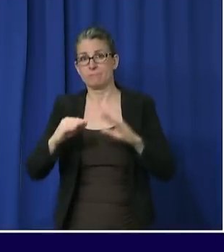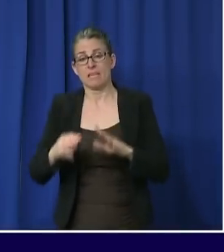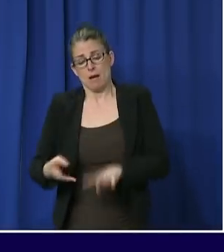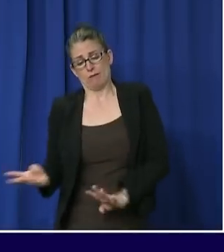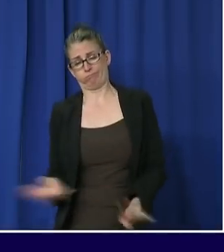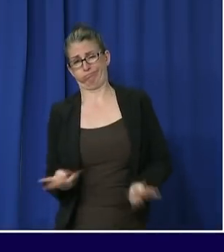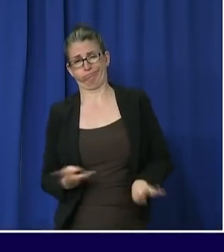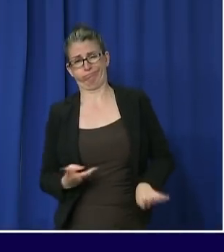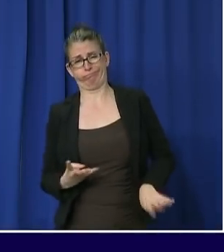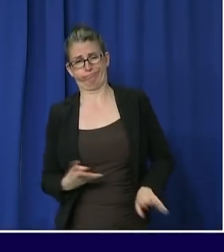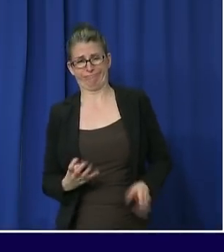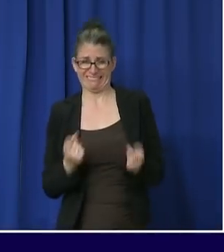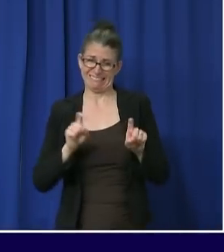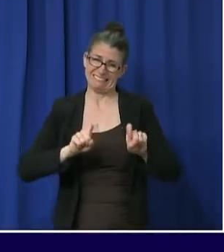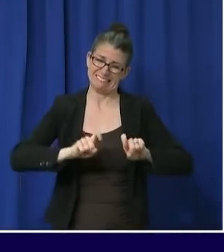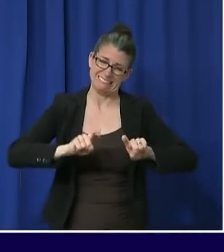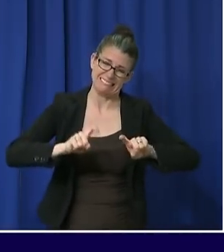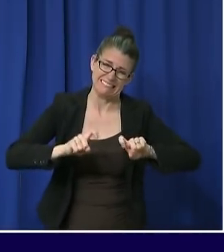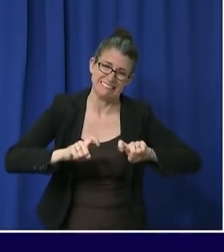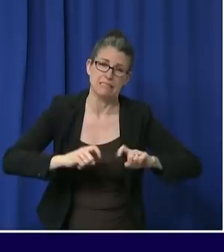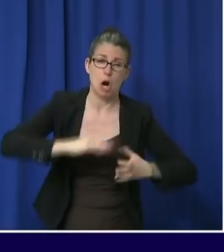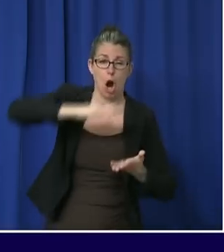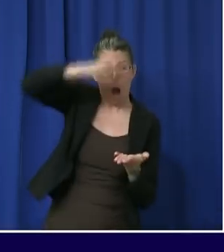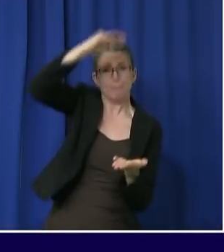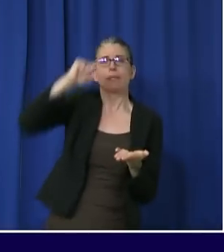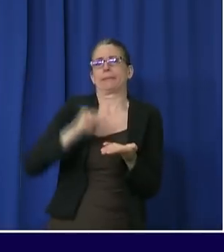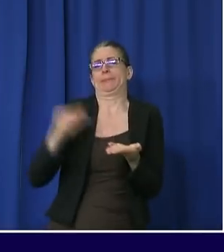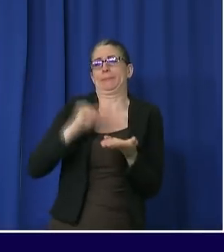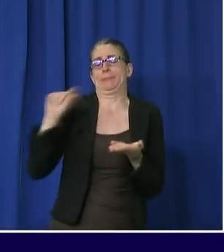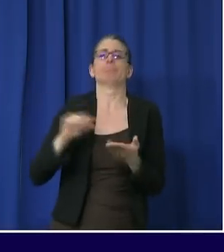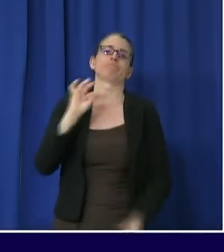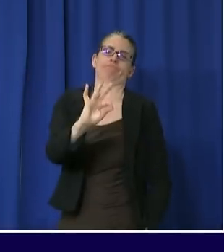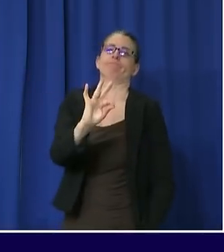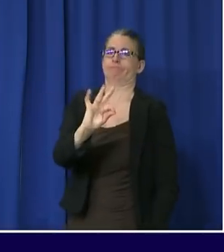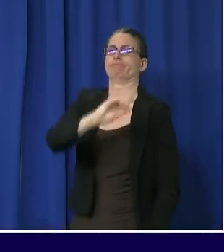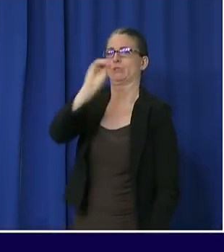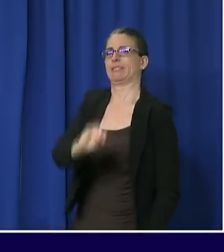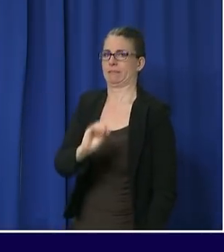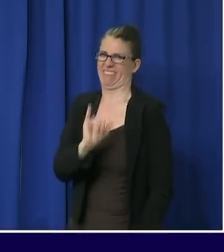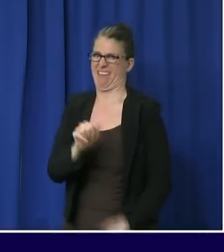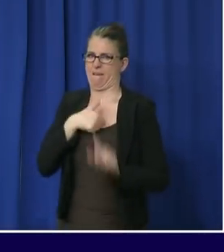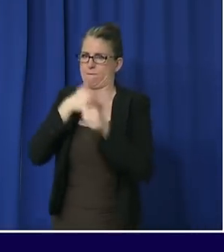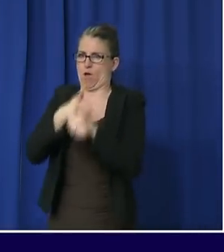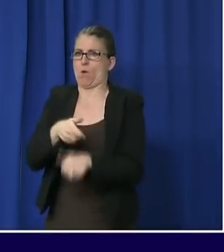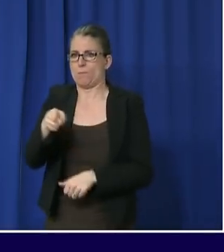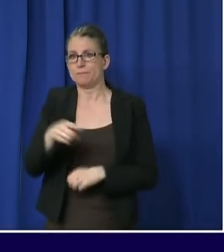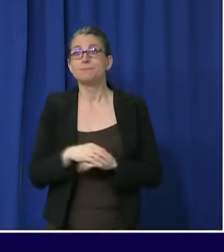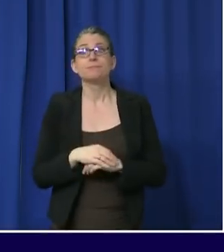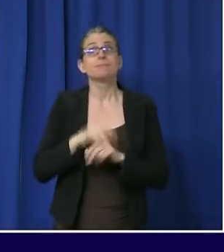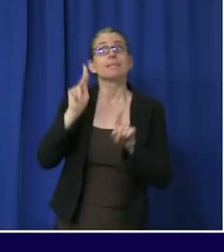Great, thank you very much. You bet, Kevin. I'd like to turn next to Kara DeRose over at the Maine Beacon.